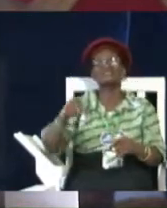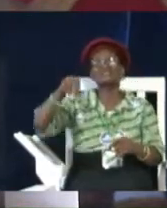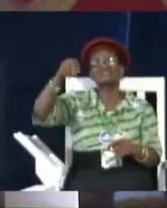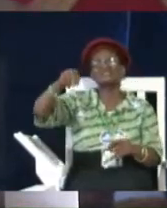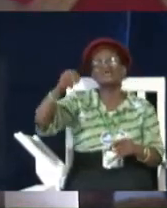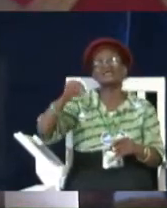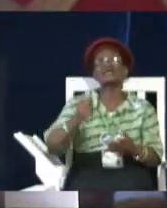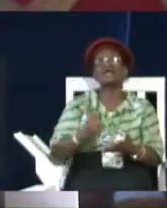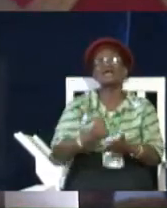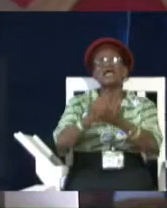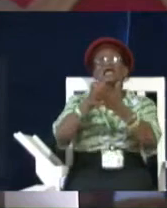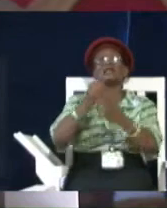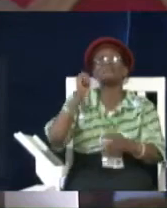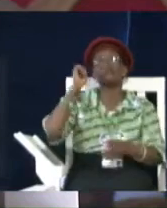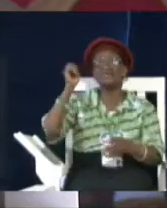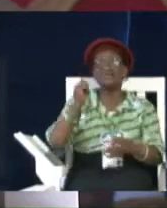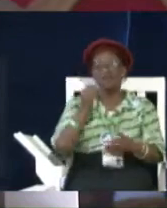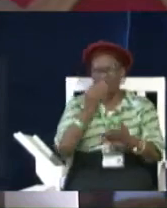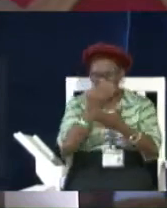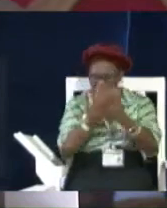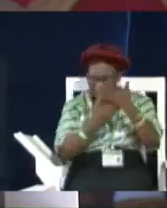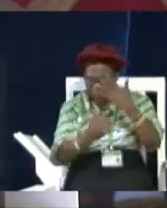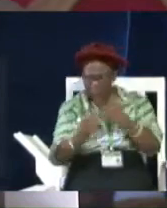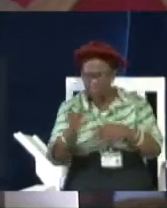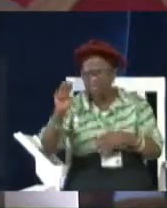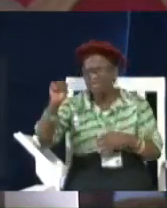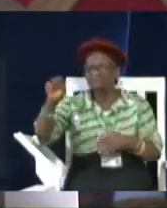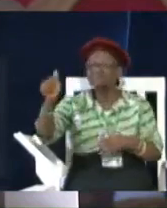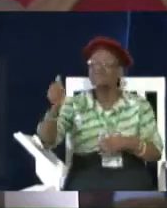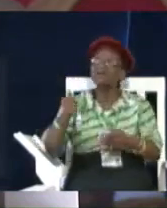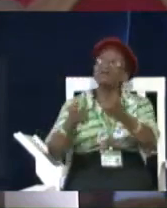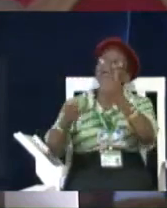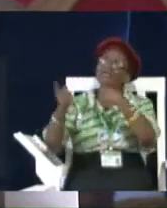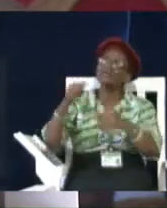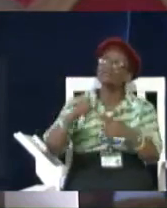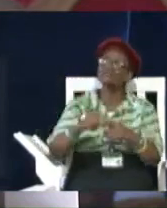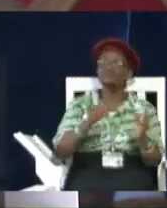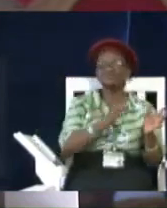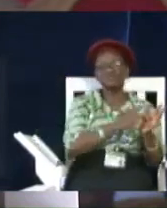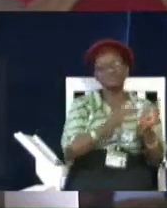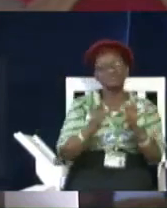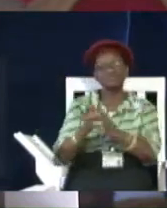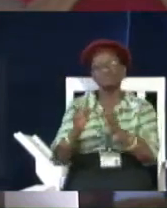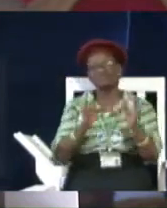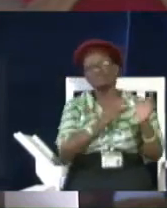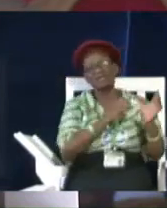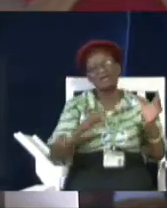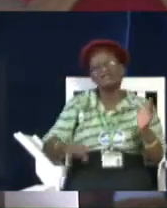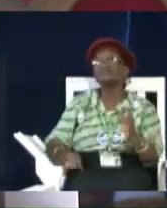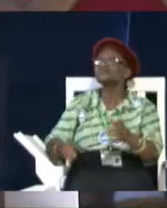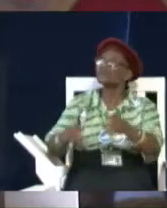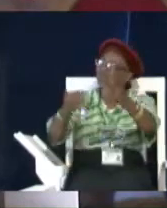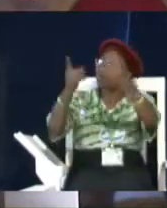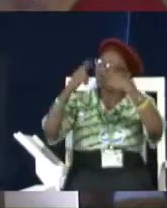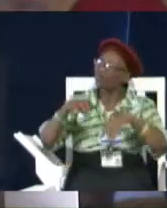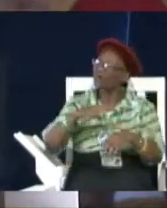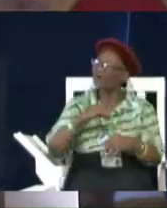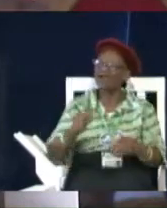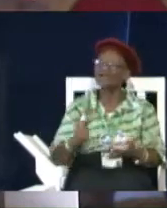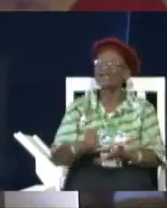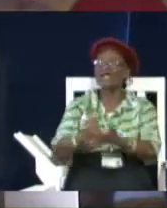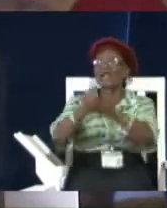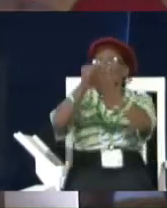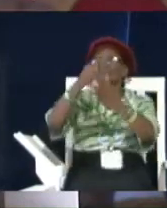He humbled himself, came to Jesus, come and help me, have mercy. You know the rest of the